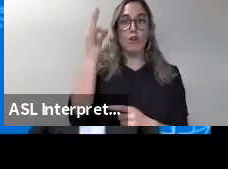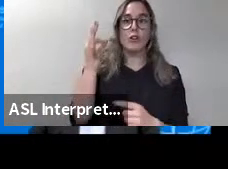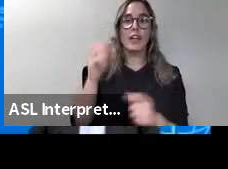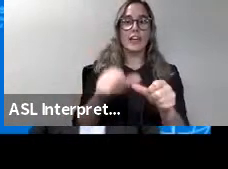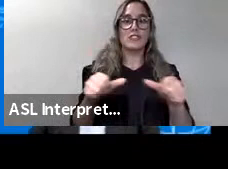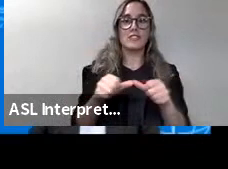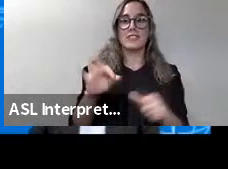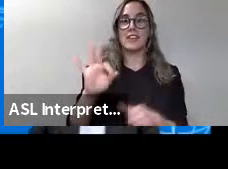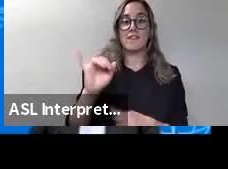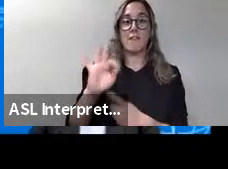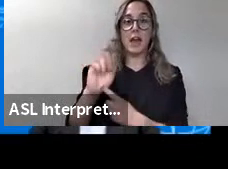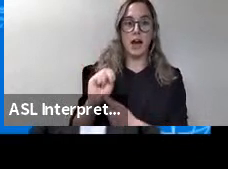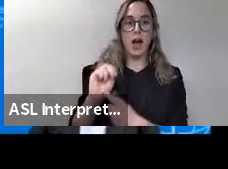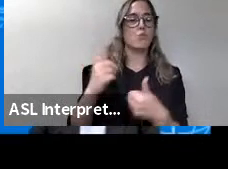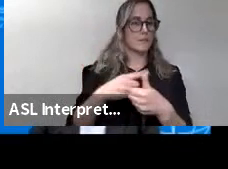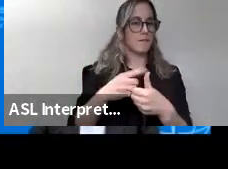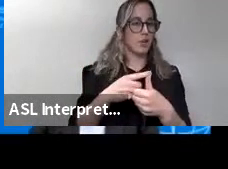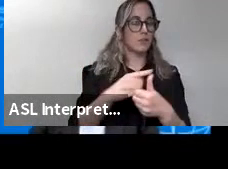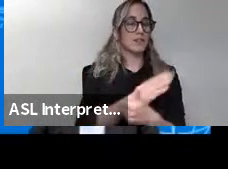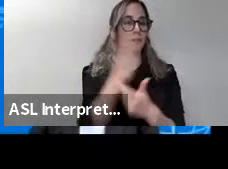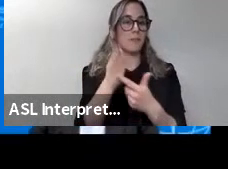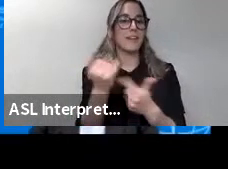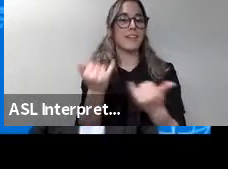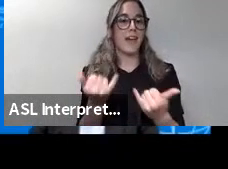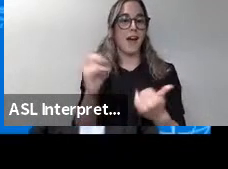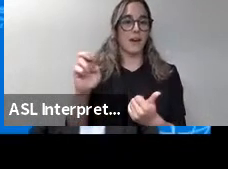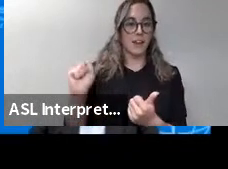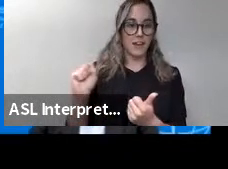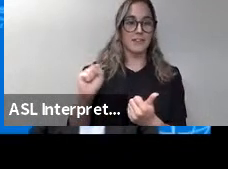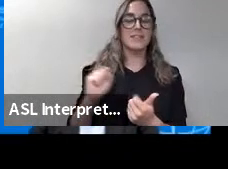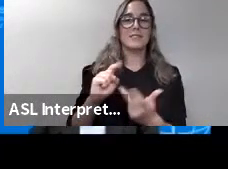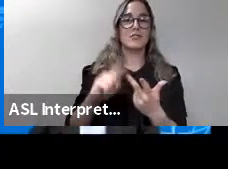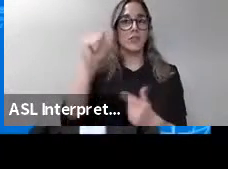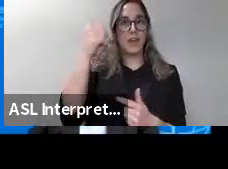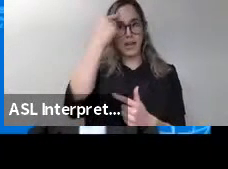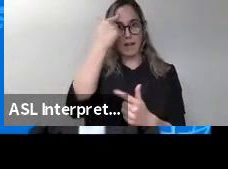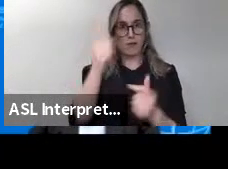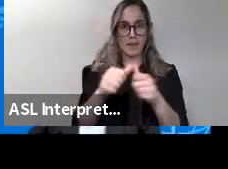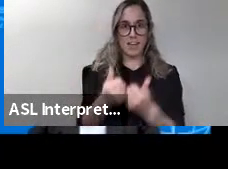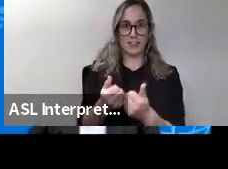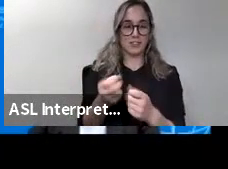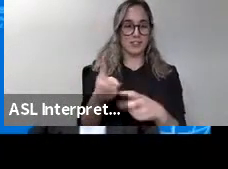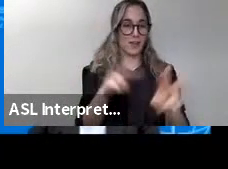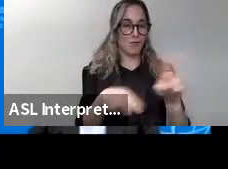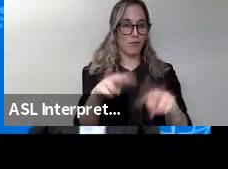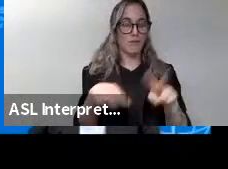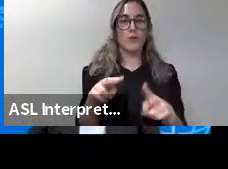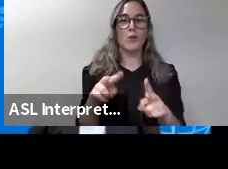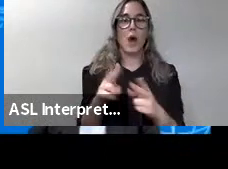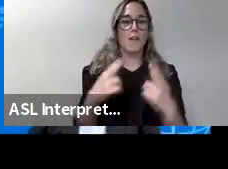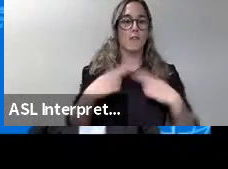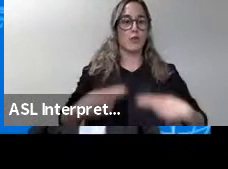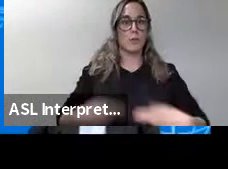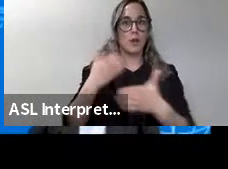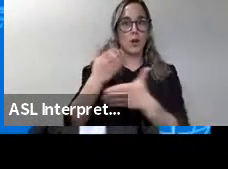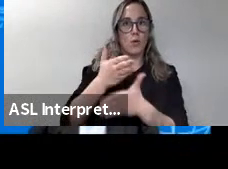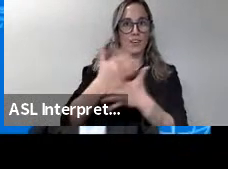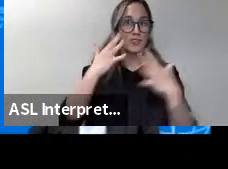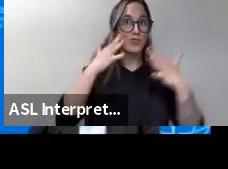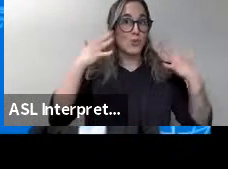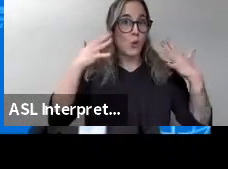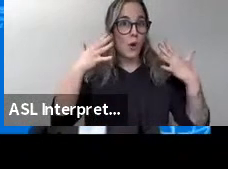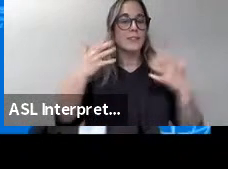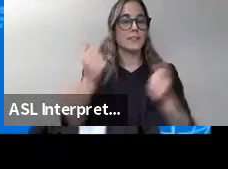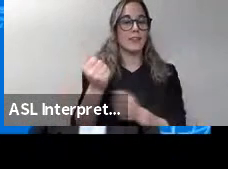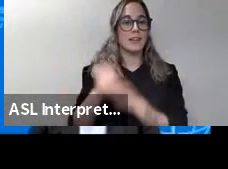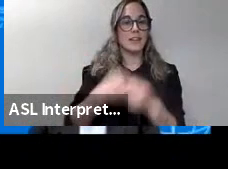Interagency Committee on Noise, performed an in-depth U.S. government agency review of human annoyance to noise in 1992.